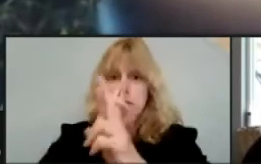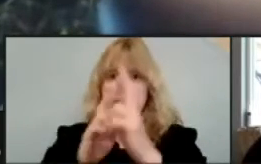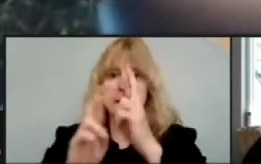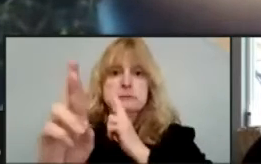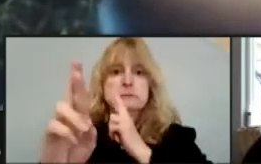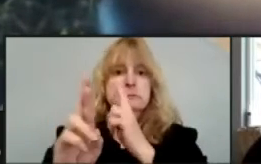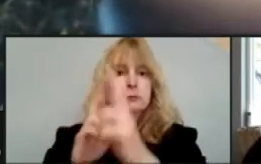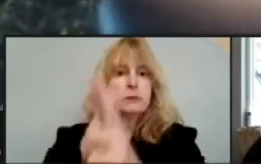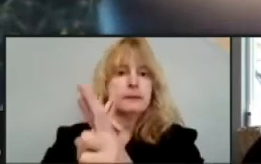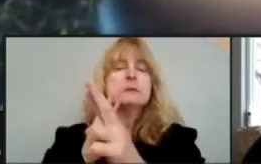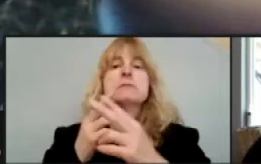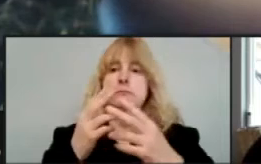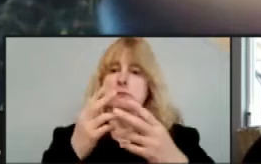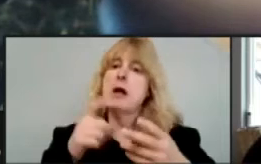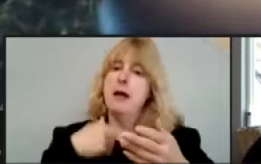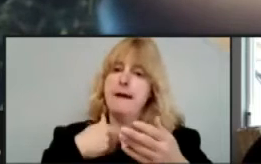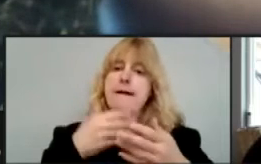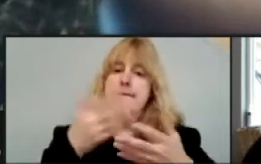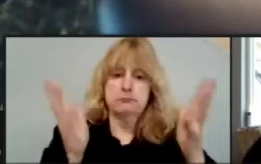facts.